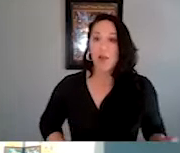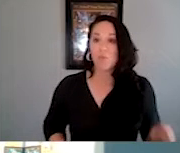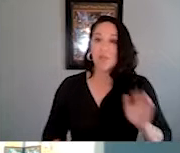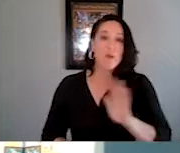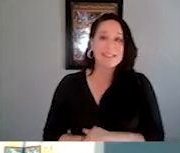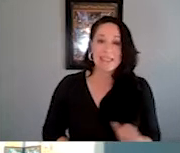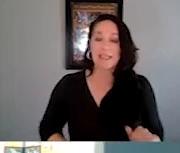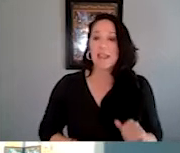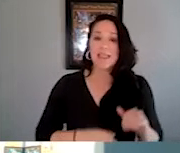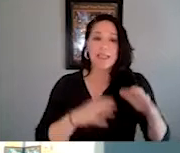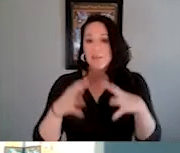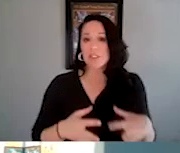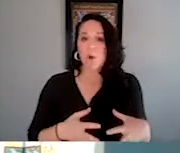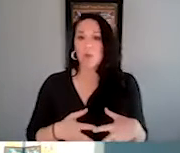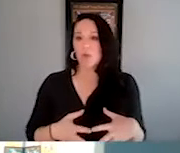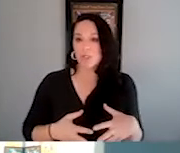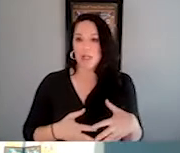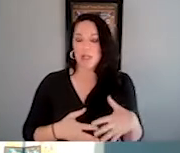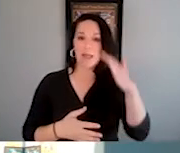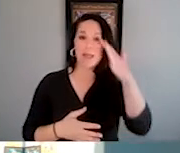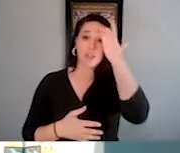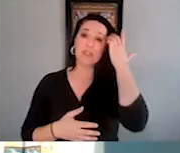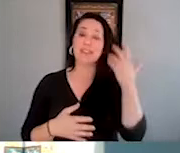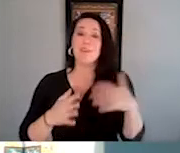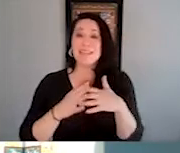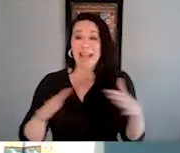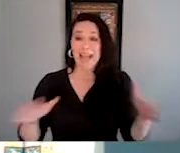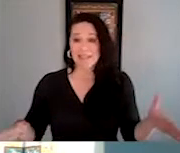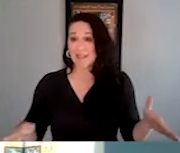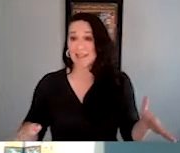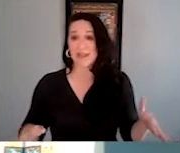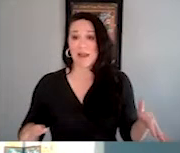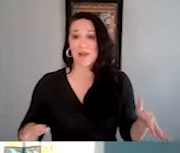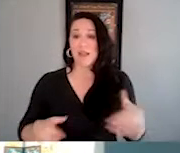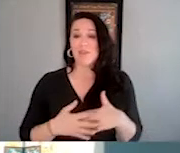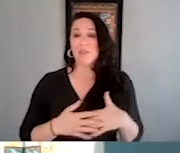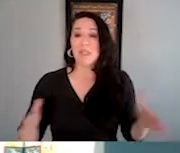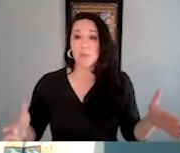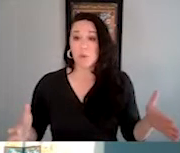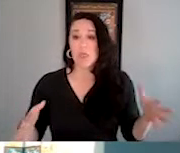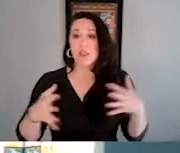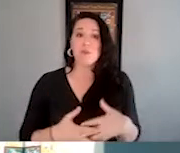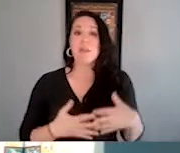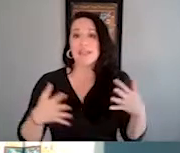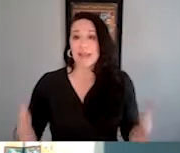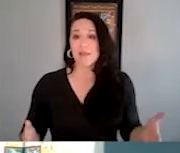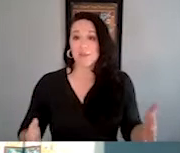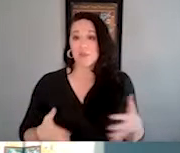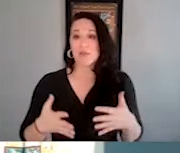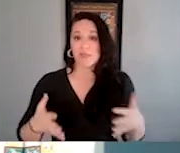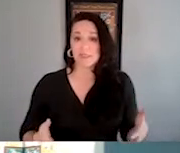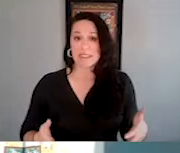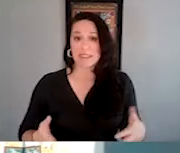what's going on? What are you guys seeing? Getting them into smaller groups, talking about it. And you would see fantastic things come out of just people commuting and